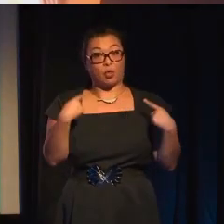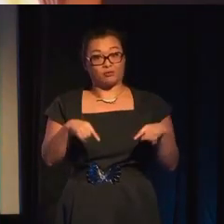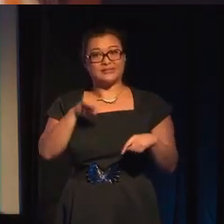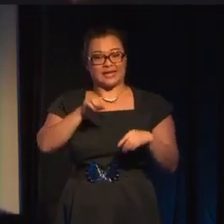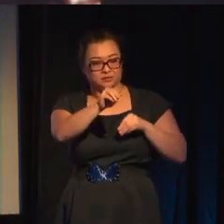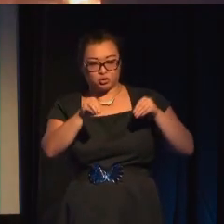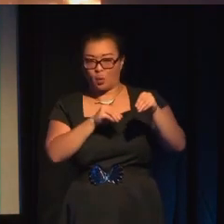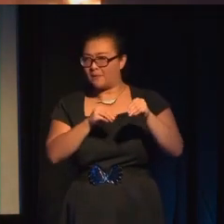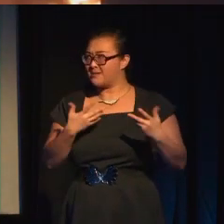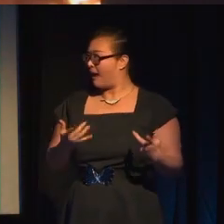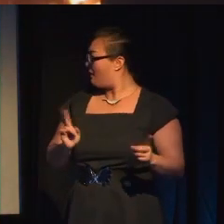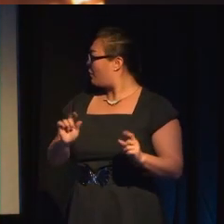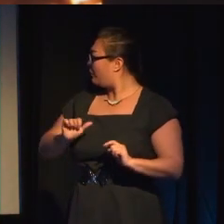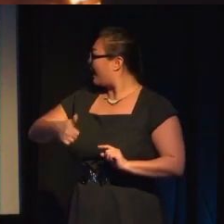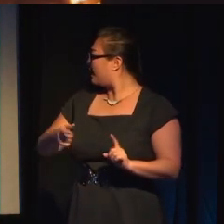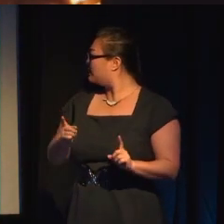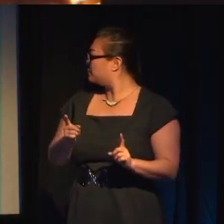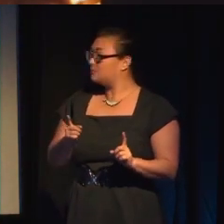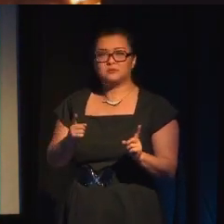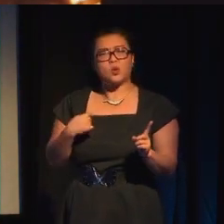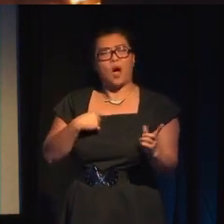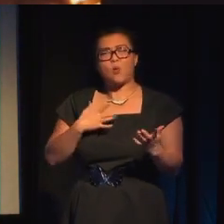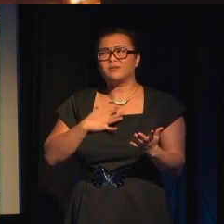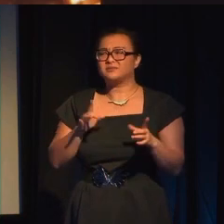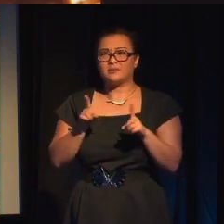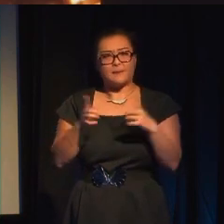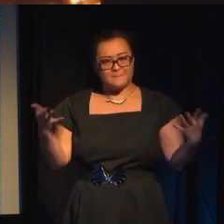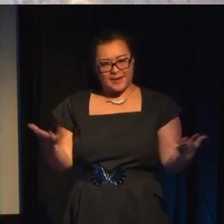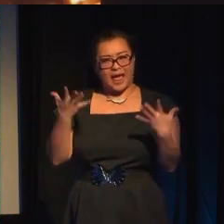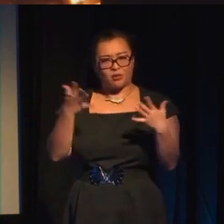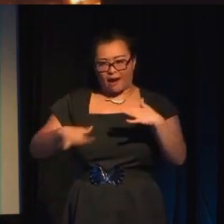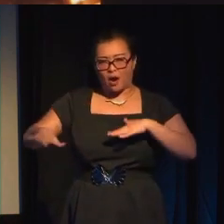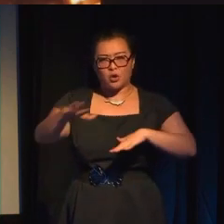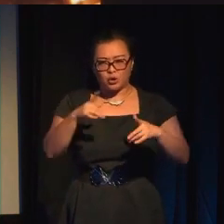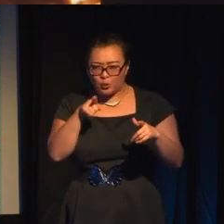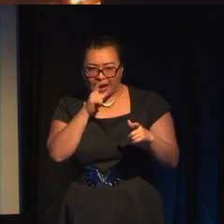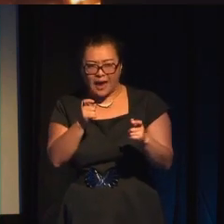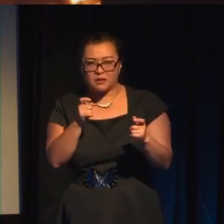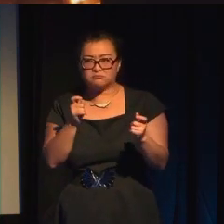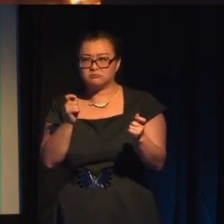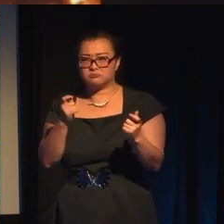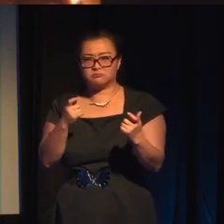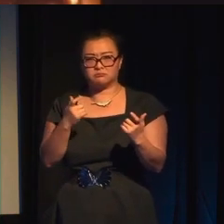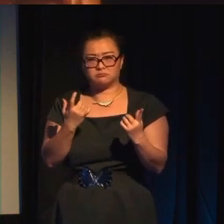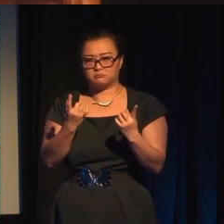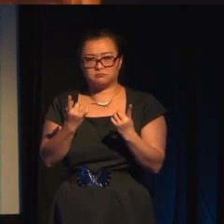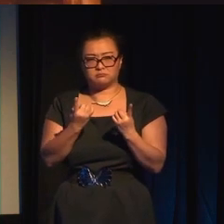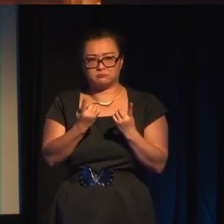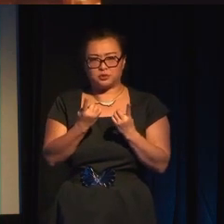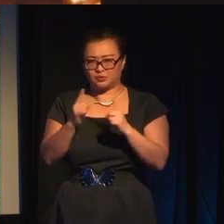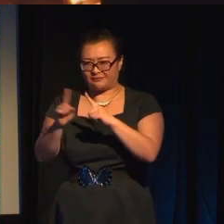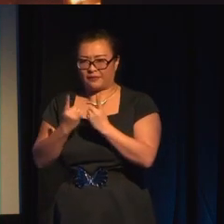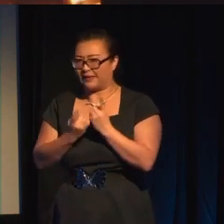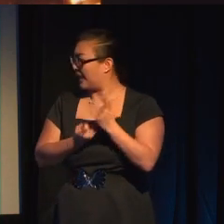And so what I wanted was a playground in the world where actually things happen. So basically, this guy, you've